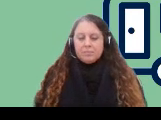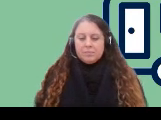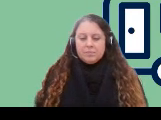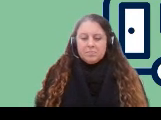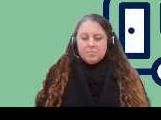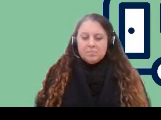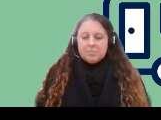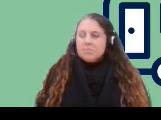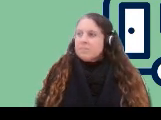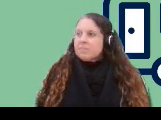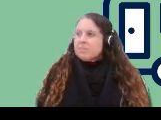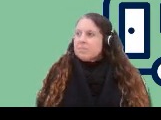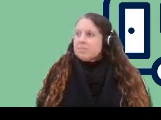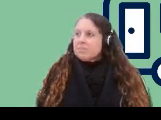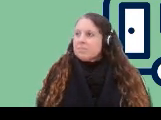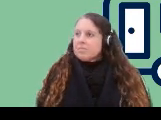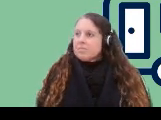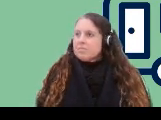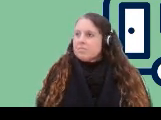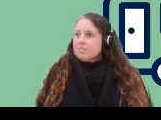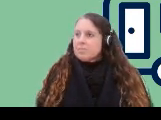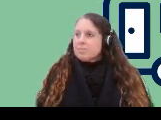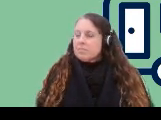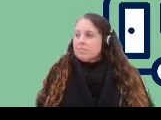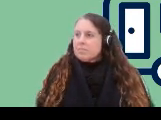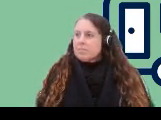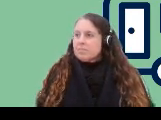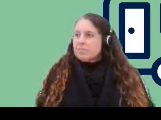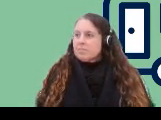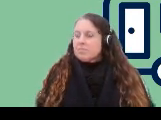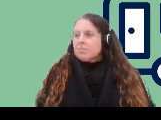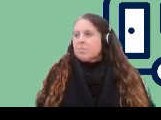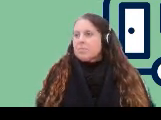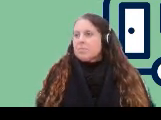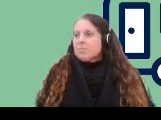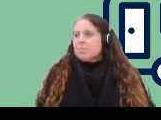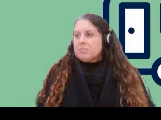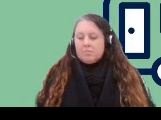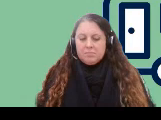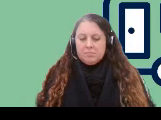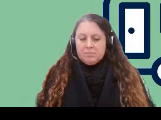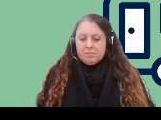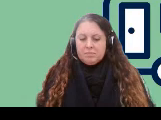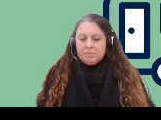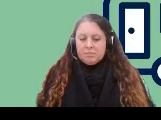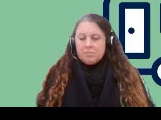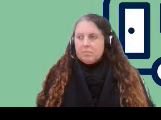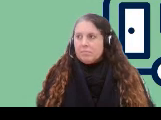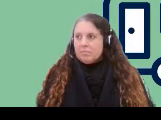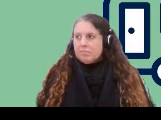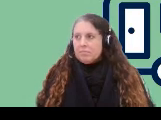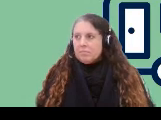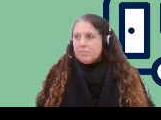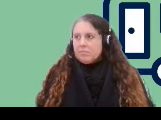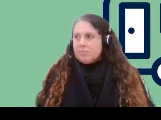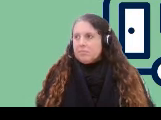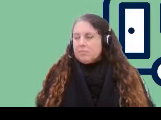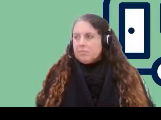What one practical thing you can do to make life easier is to keep clear records and documentation